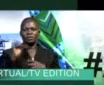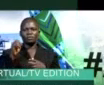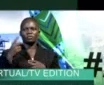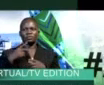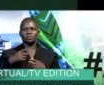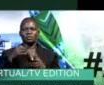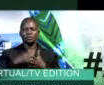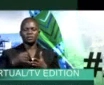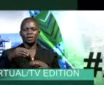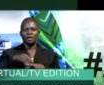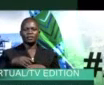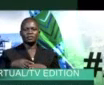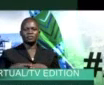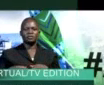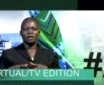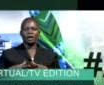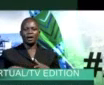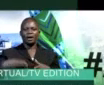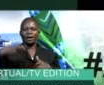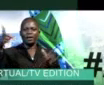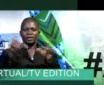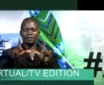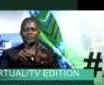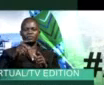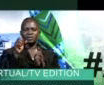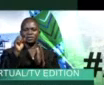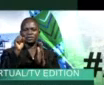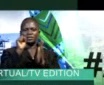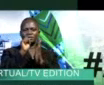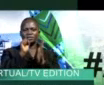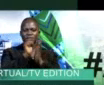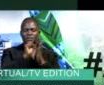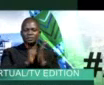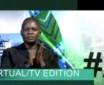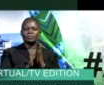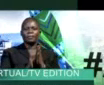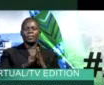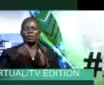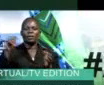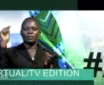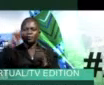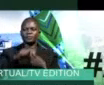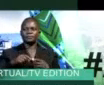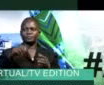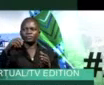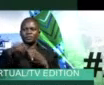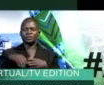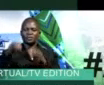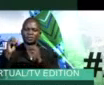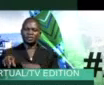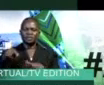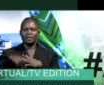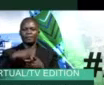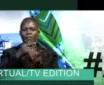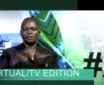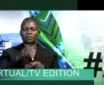GED, and it is at the advanced stage of completion. Until such a huge infrastructure is set in